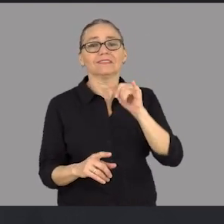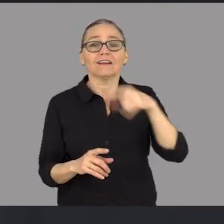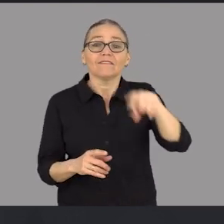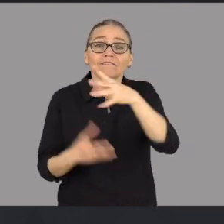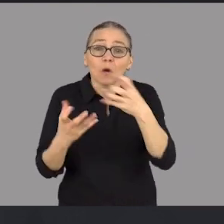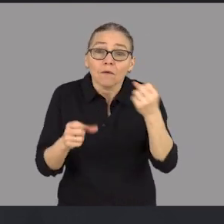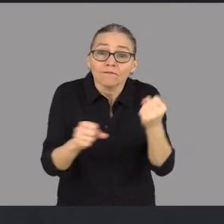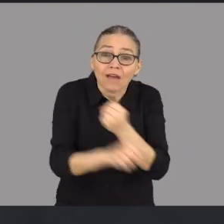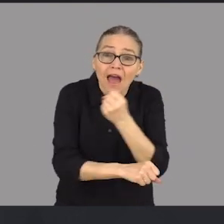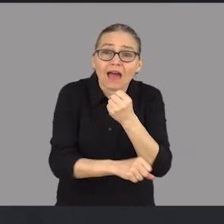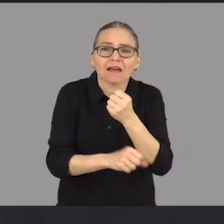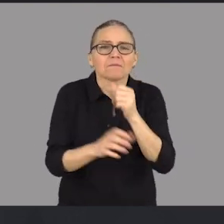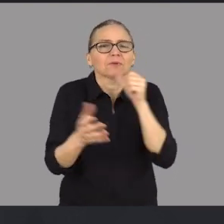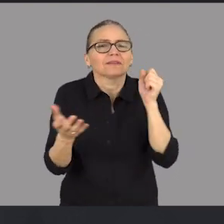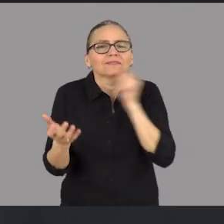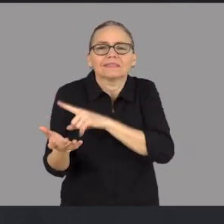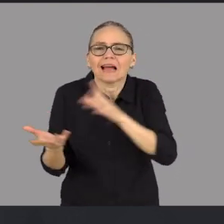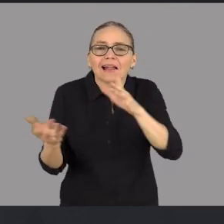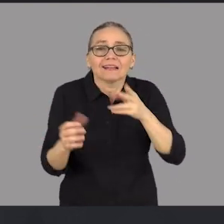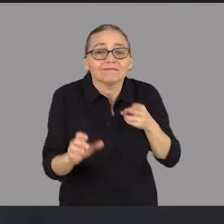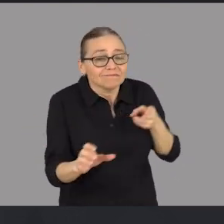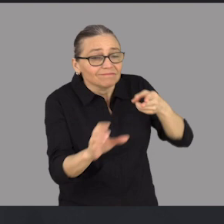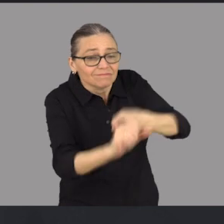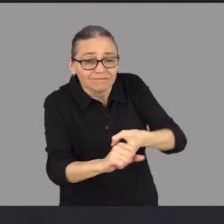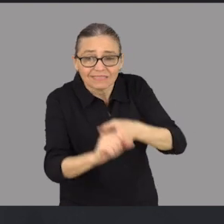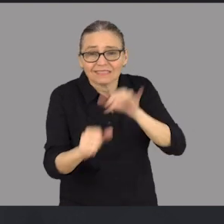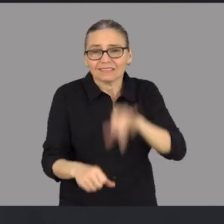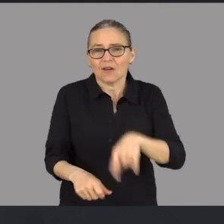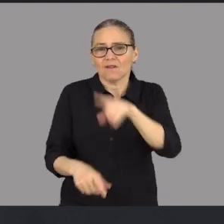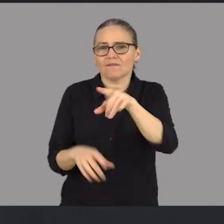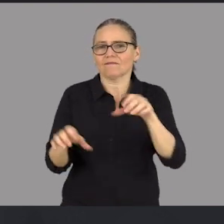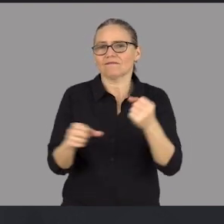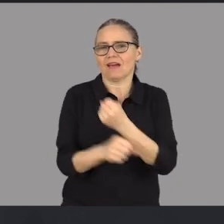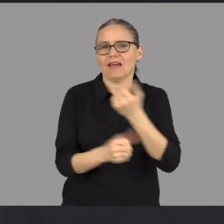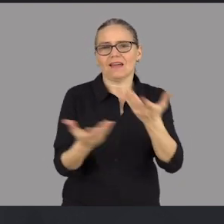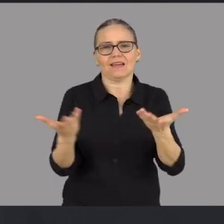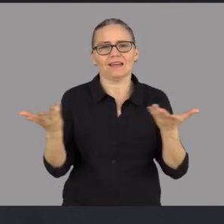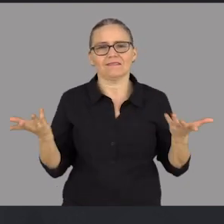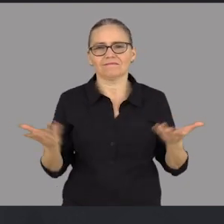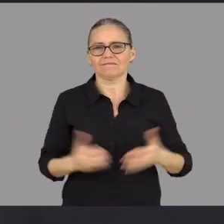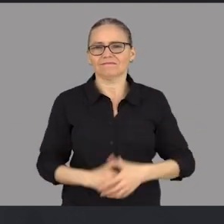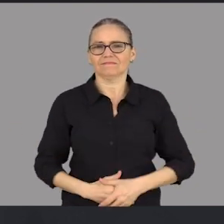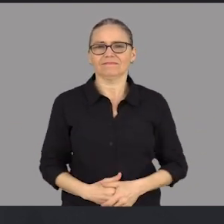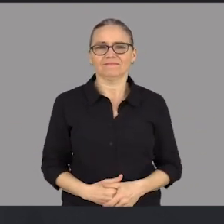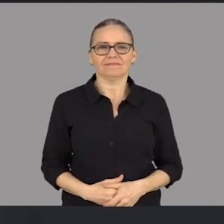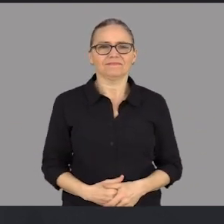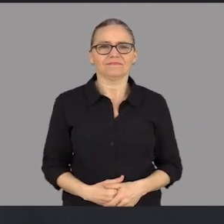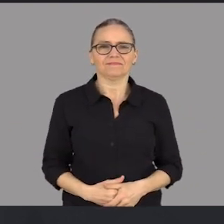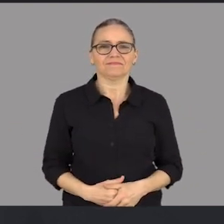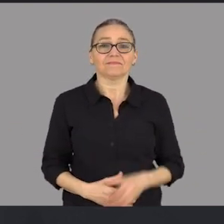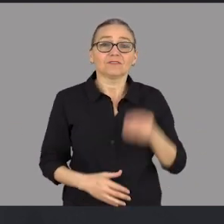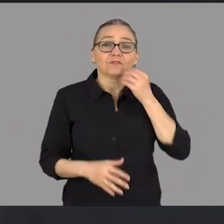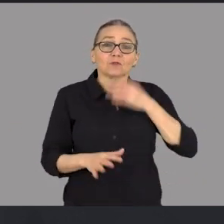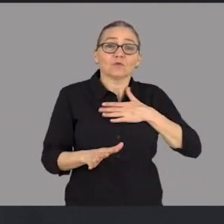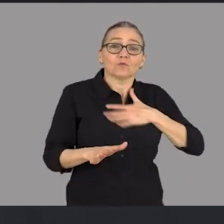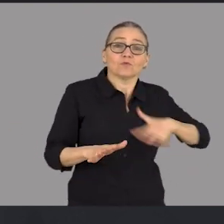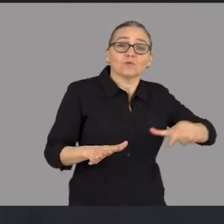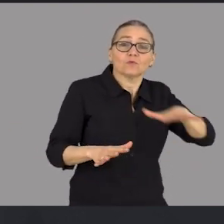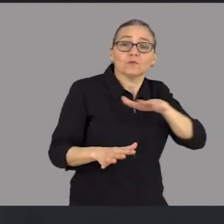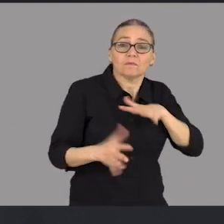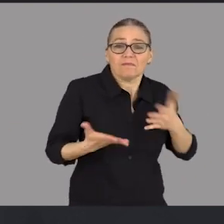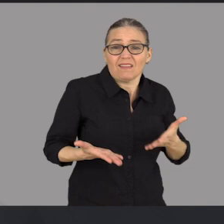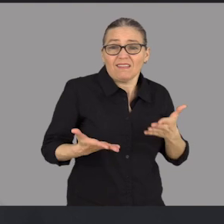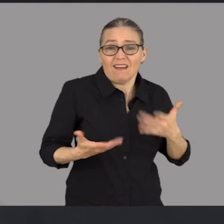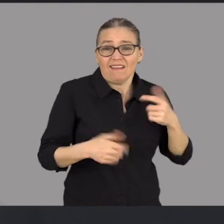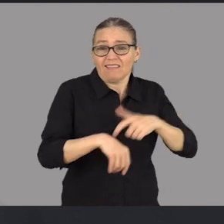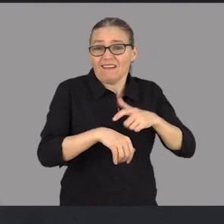think, to me, that's probably the biggest thing, is to just get started with it. And if you earnestly want to do it, it is